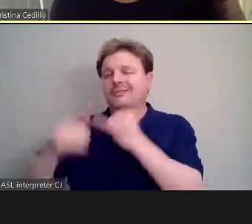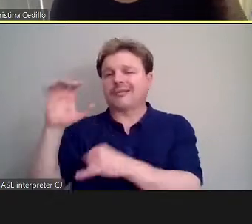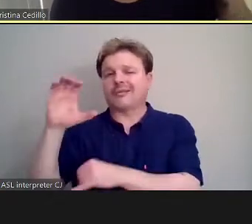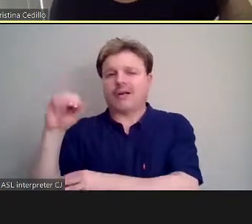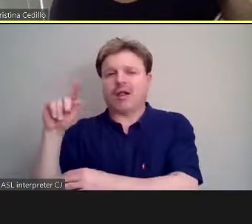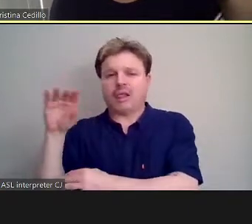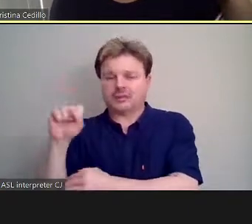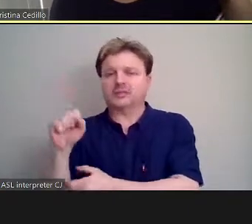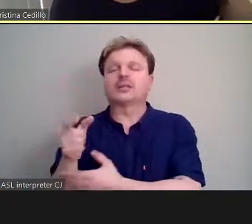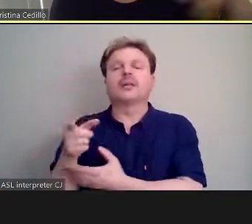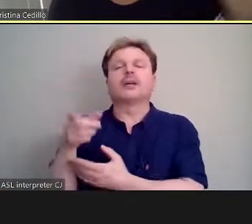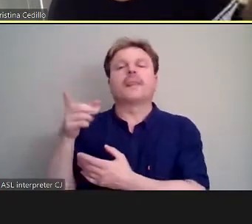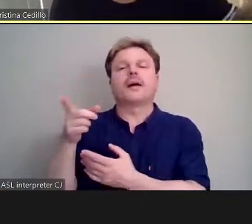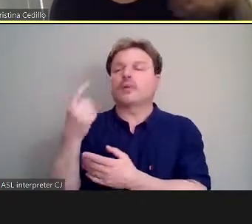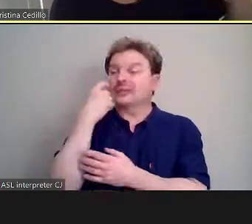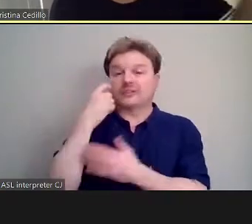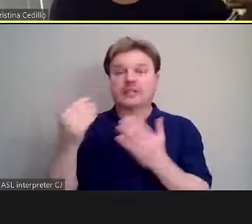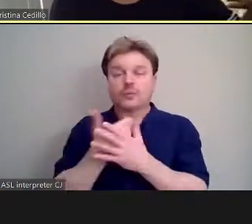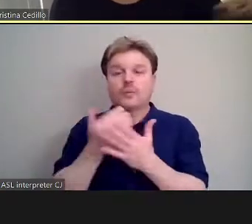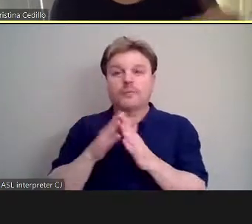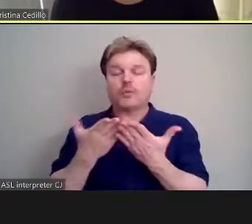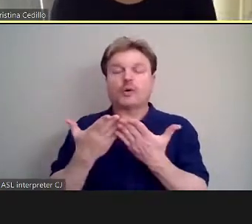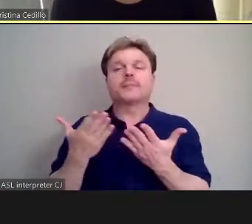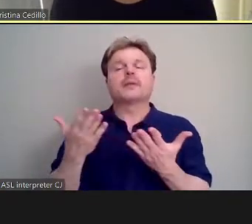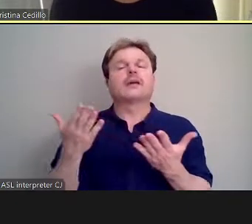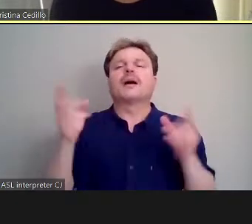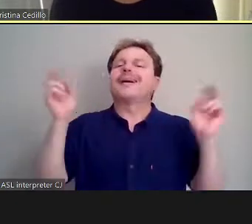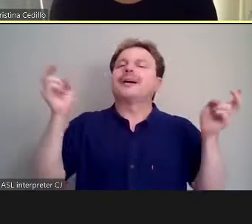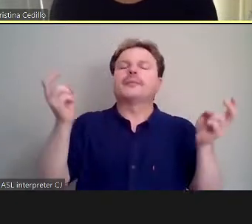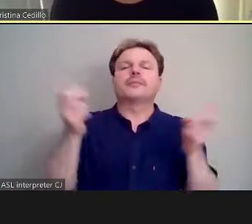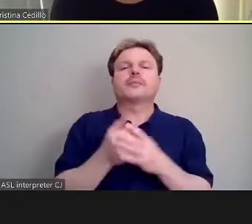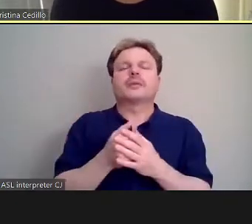book, which is looking back